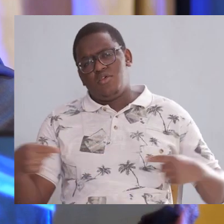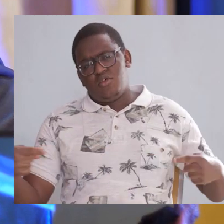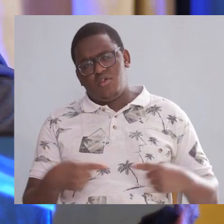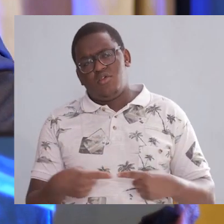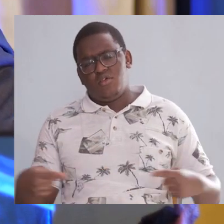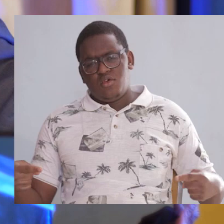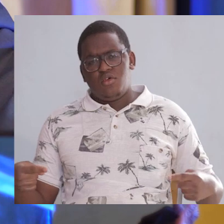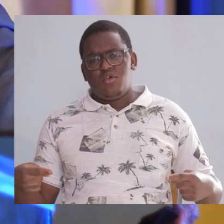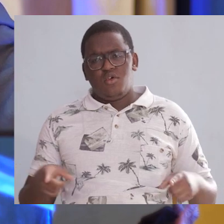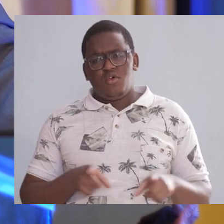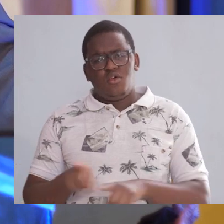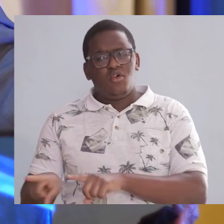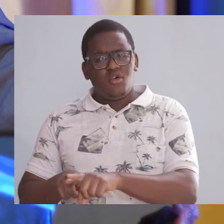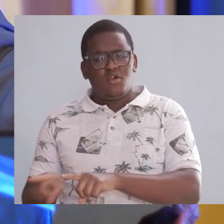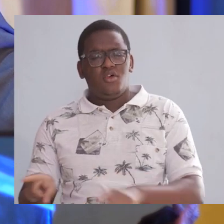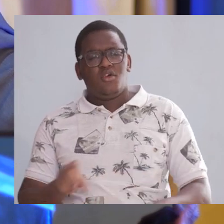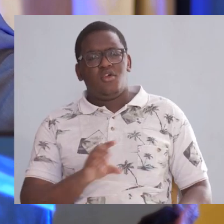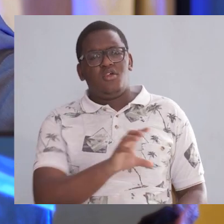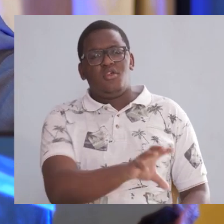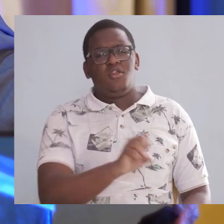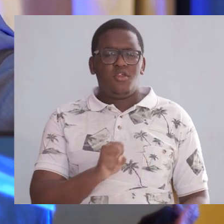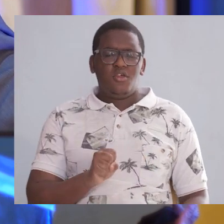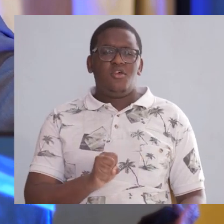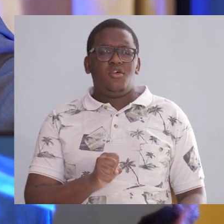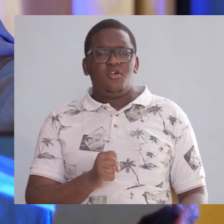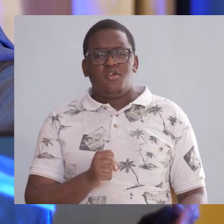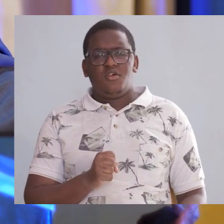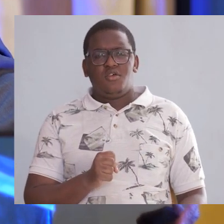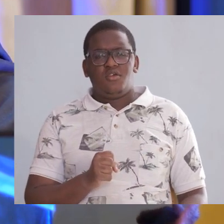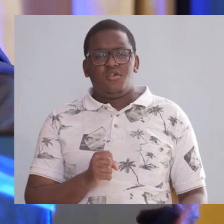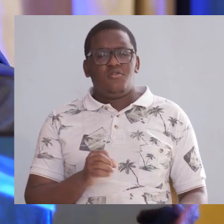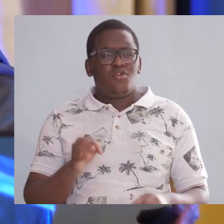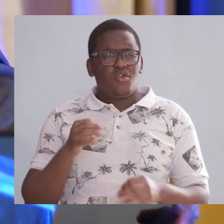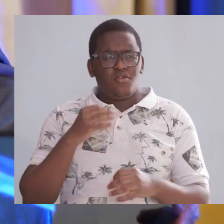ask that you may forgive us and help us even, Father, to follow the